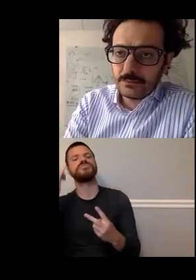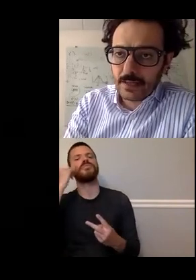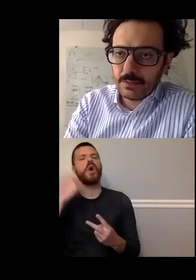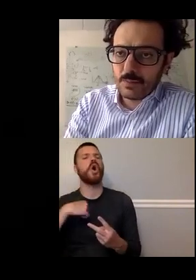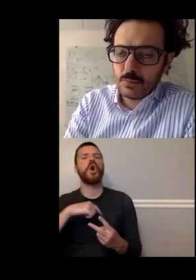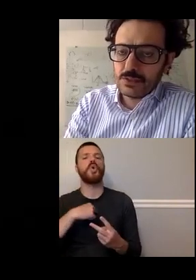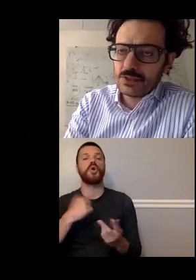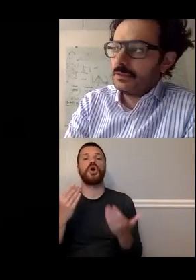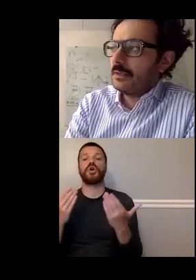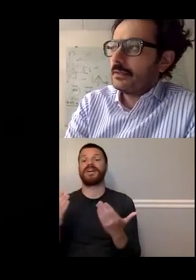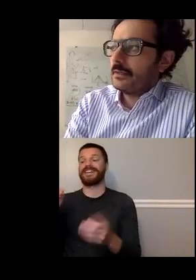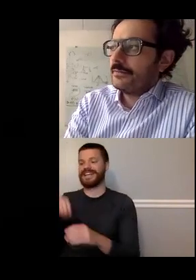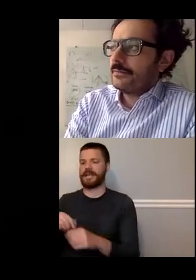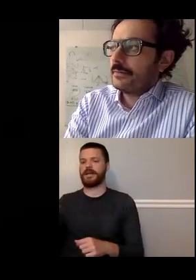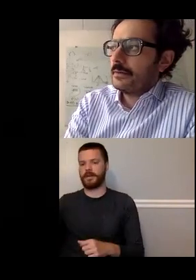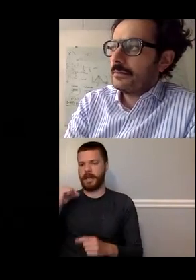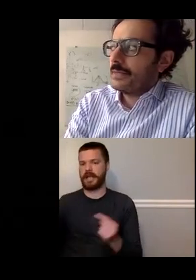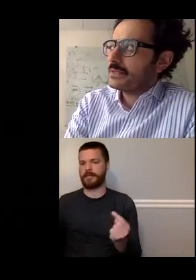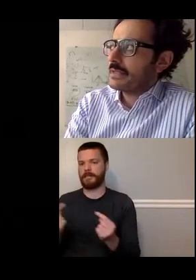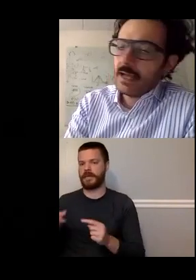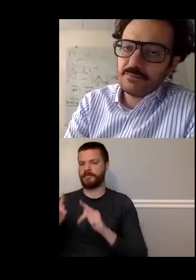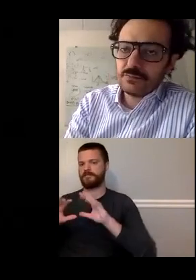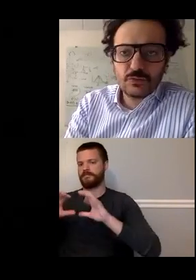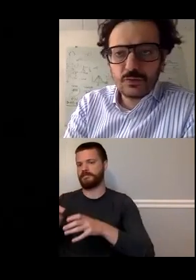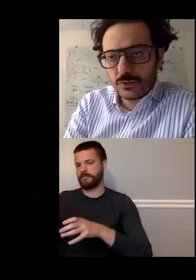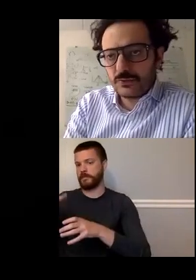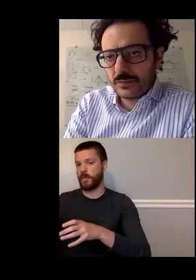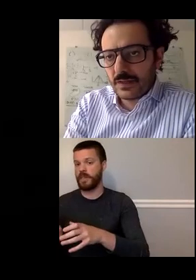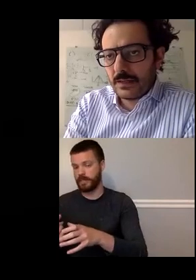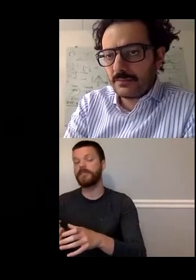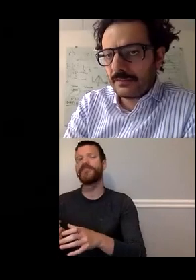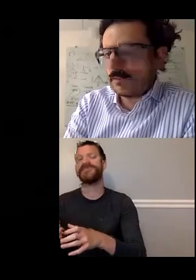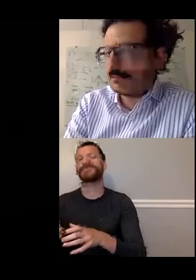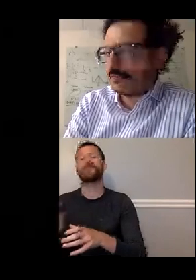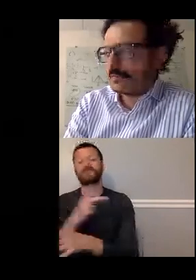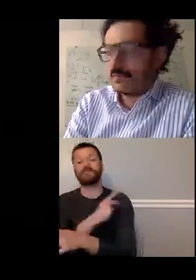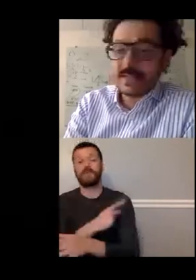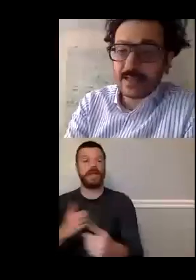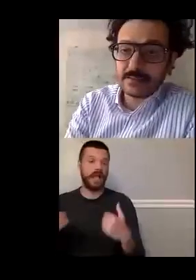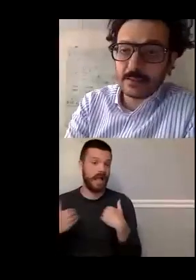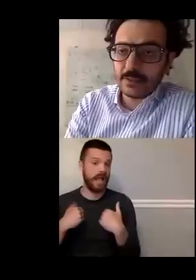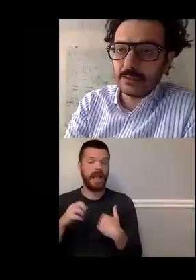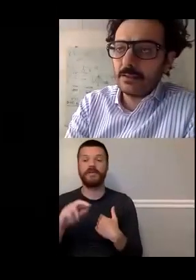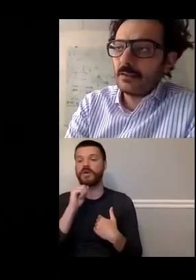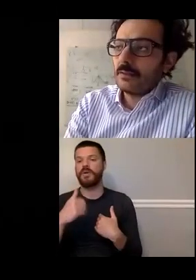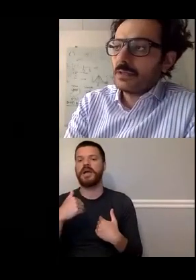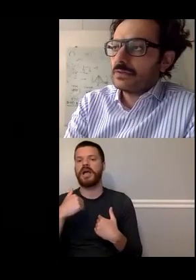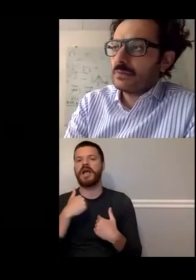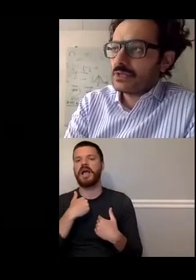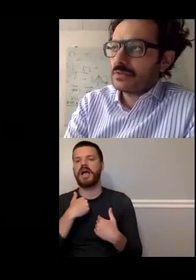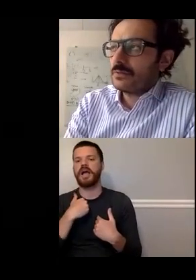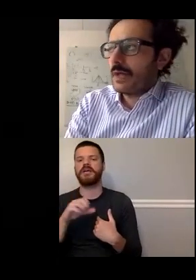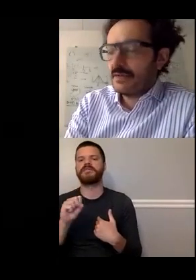within the back pain population, if patients have or do not have, for example, sciatica pain,